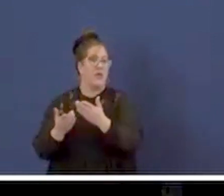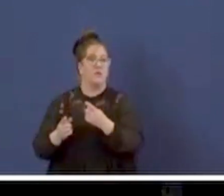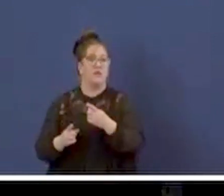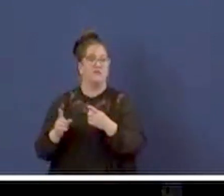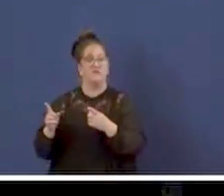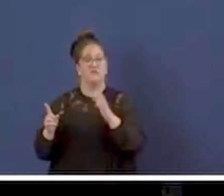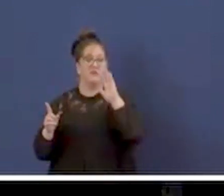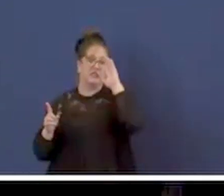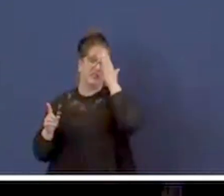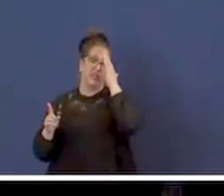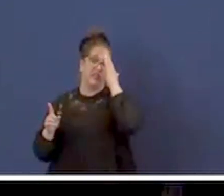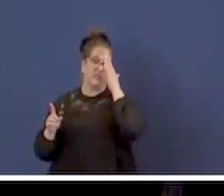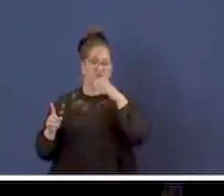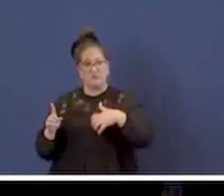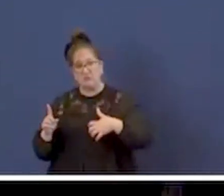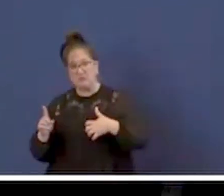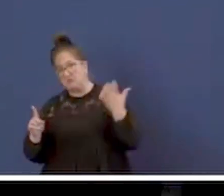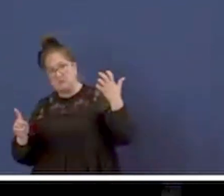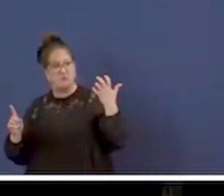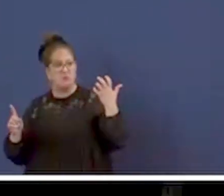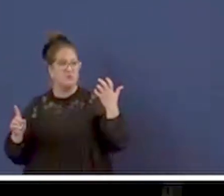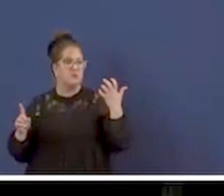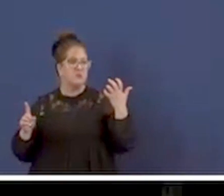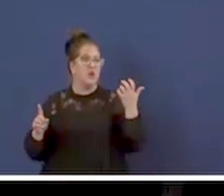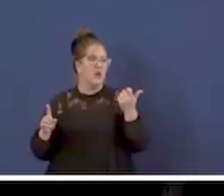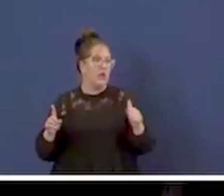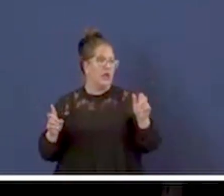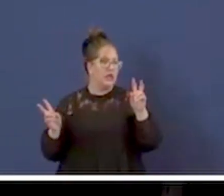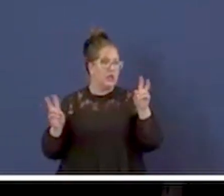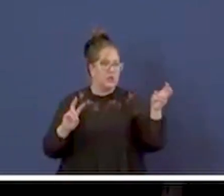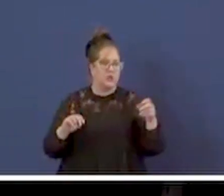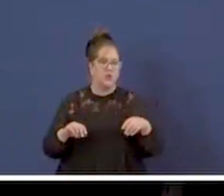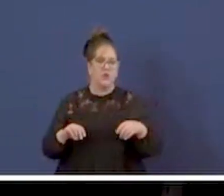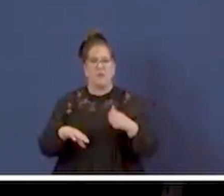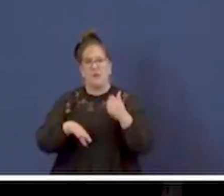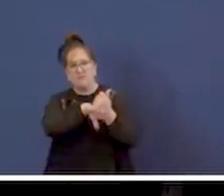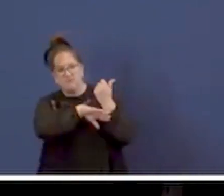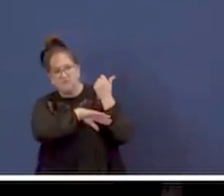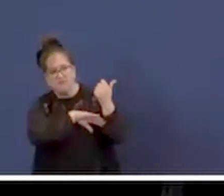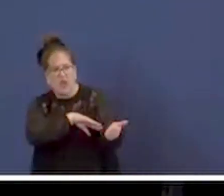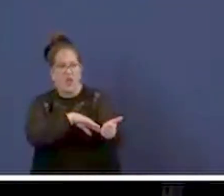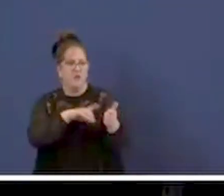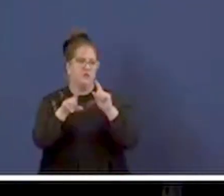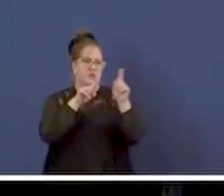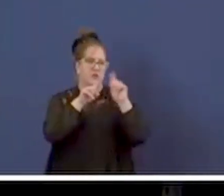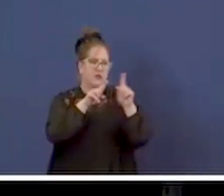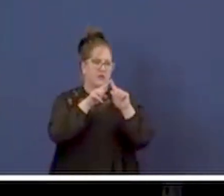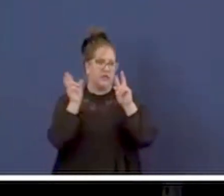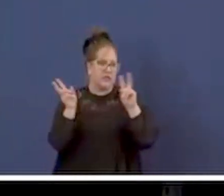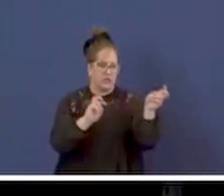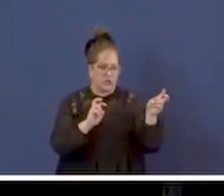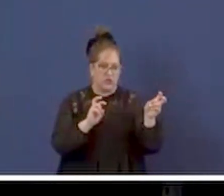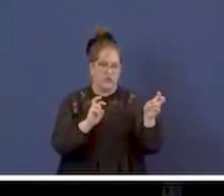as being very belligerent, for example, on any given occasion, and they might blame you for a lot of different things. But if you